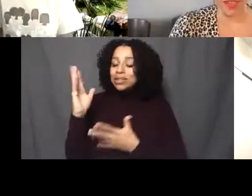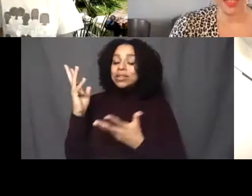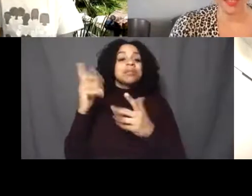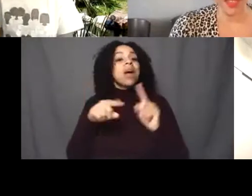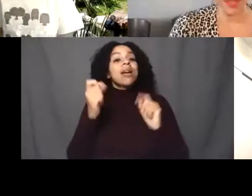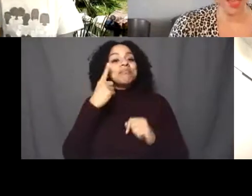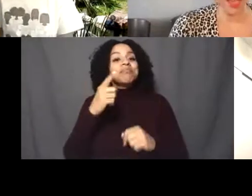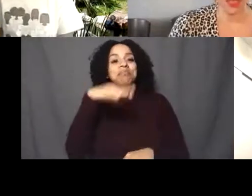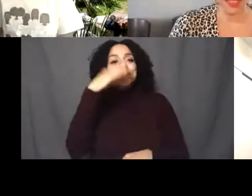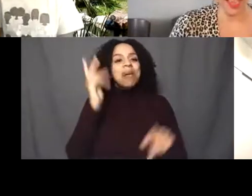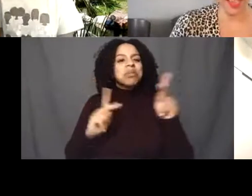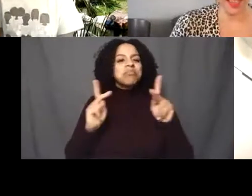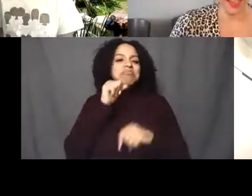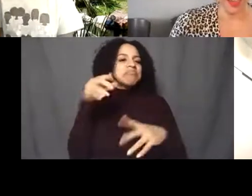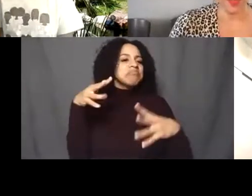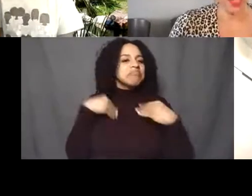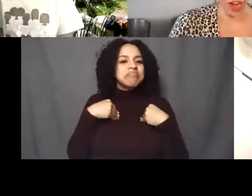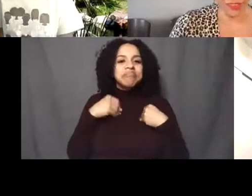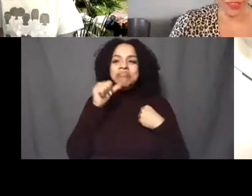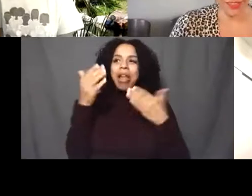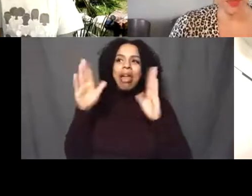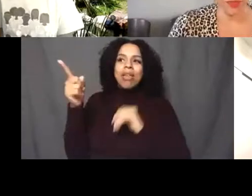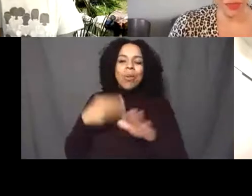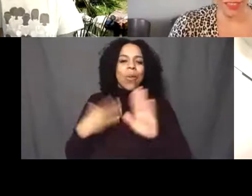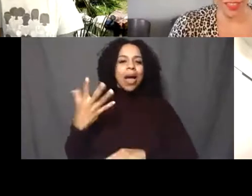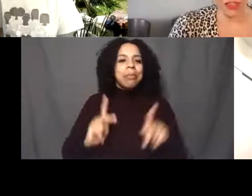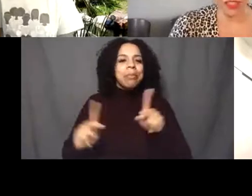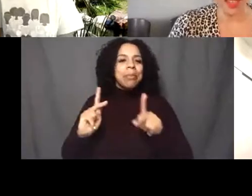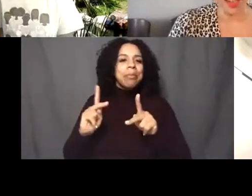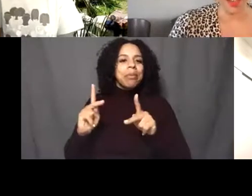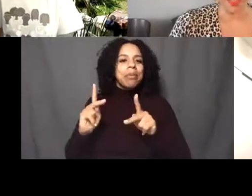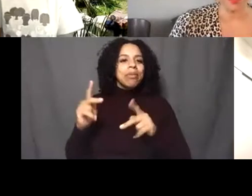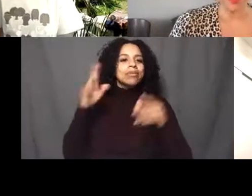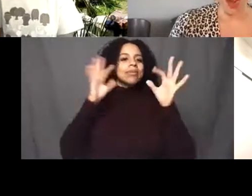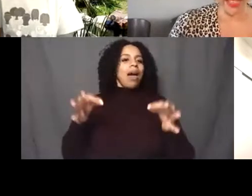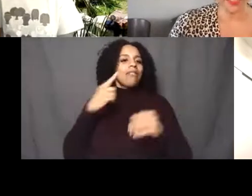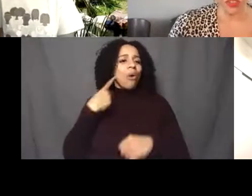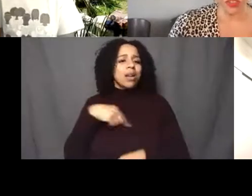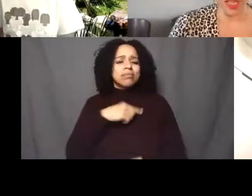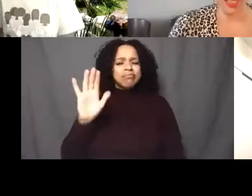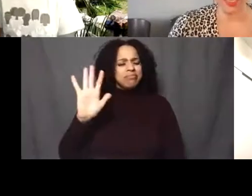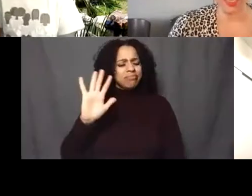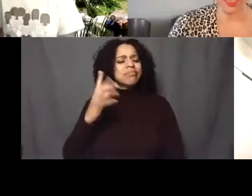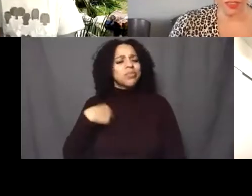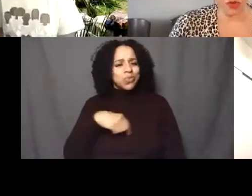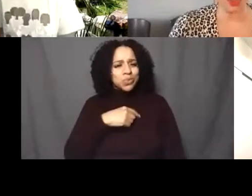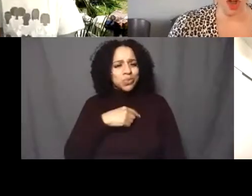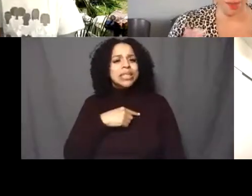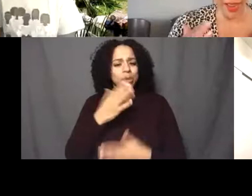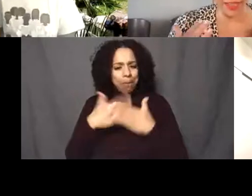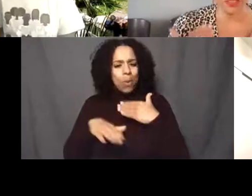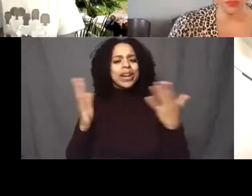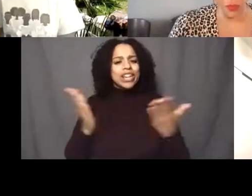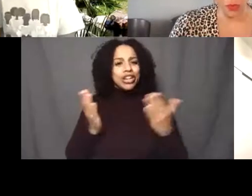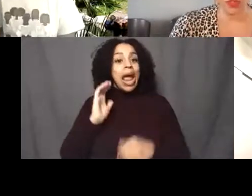to define us. And Black people were saying, we are citizens, we built this country. Our ancestors' blood is in this soil.